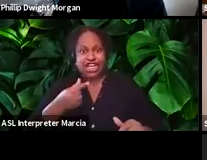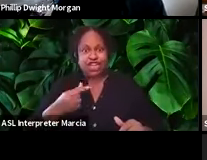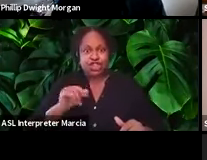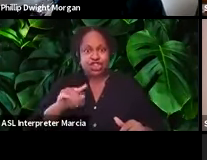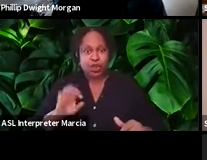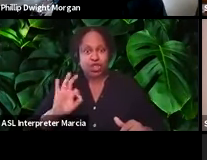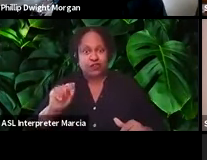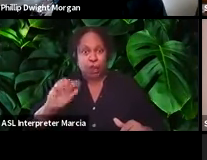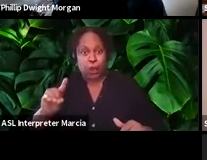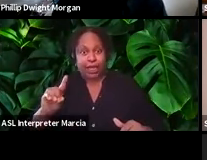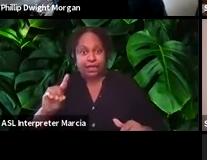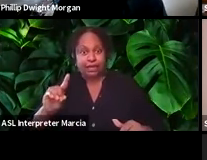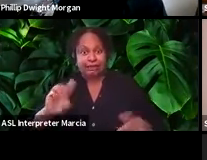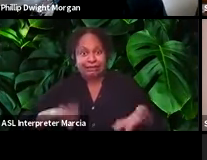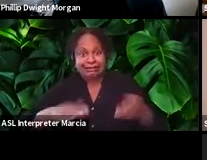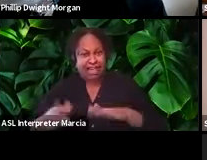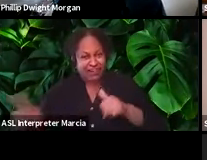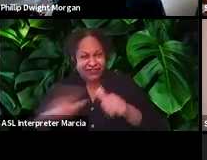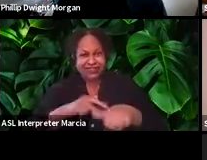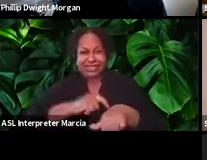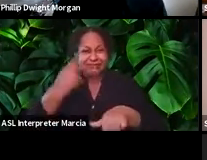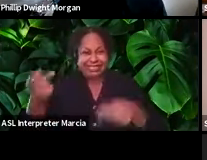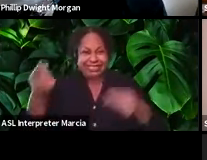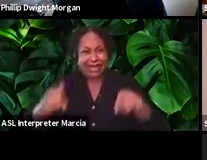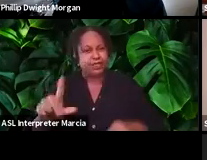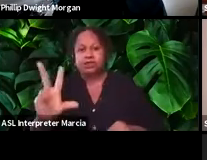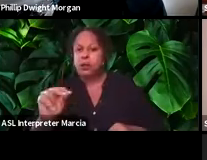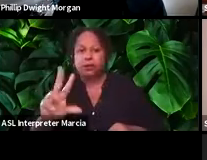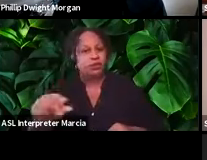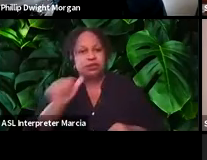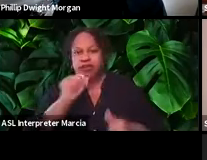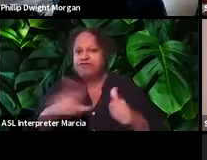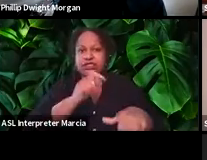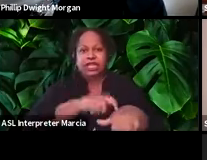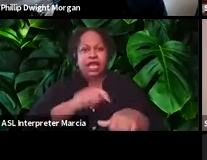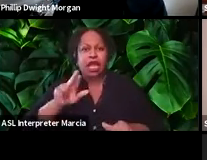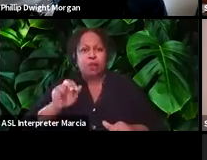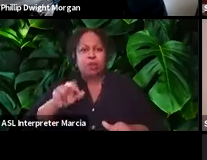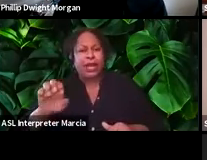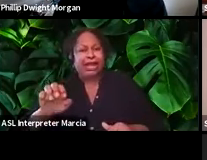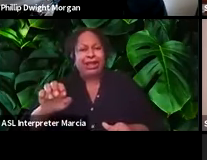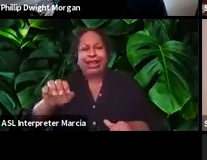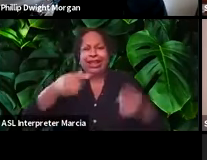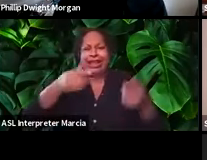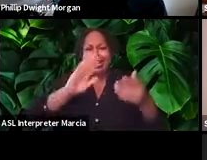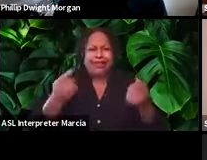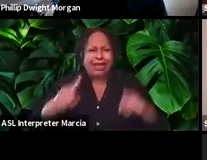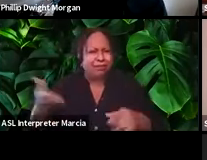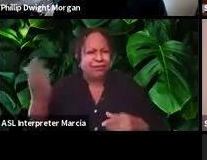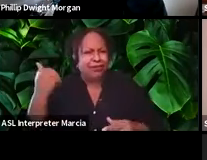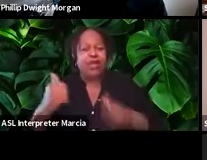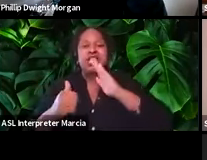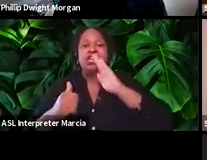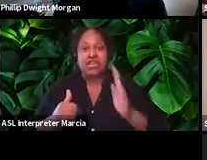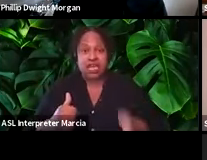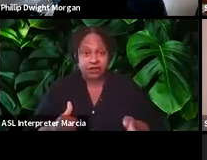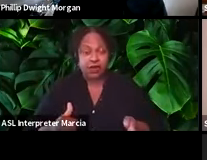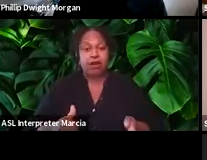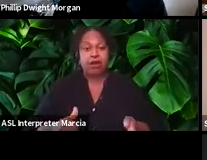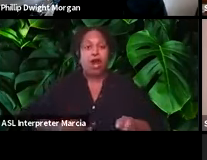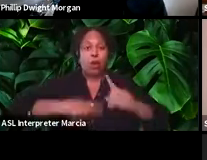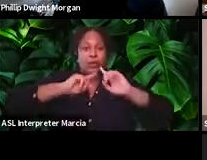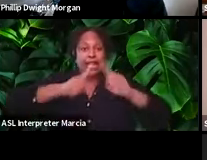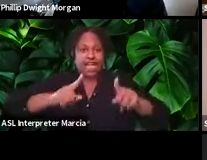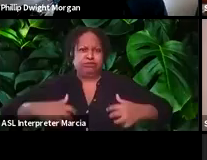this happening? No, it's not the first time. It's not a rare case. The reaction to that case is what's